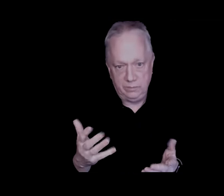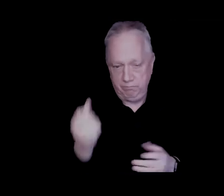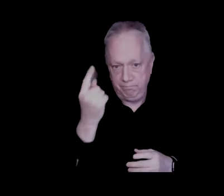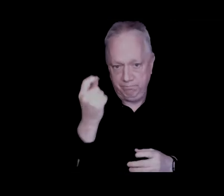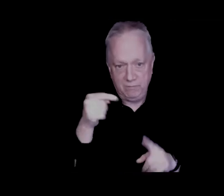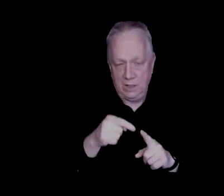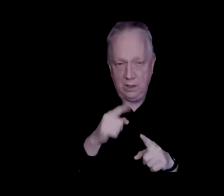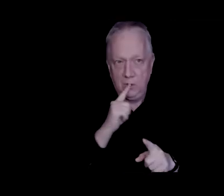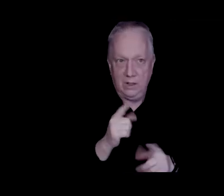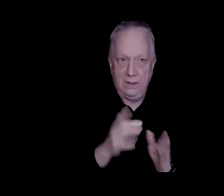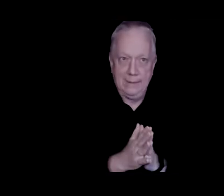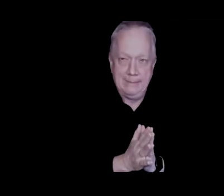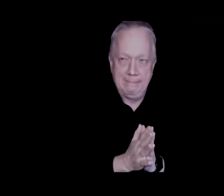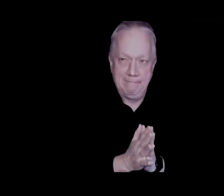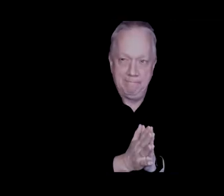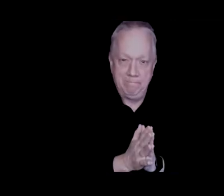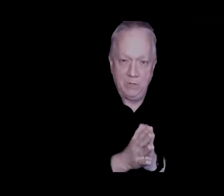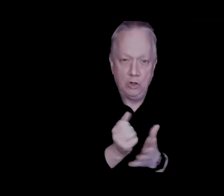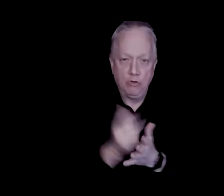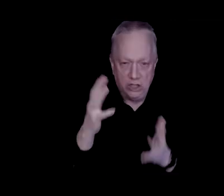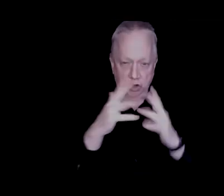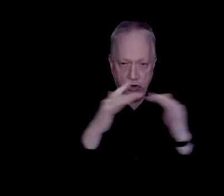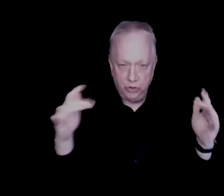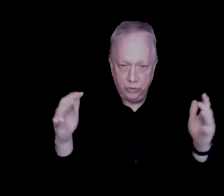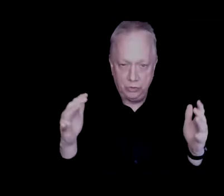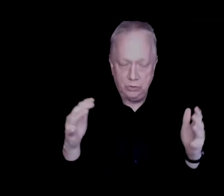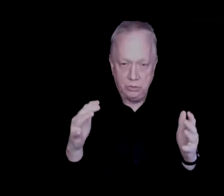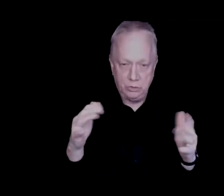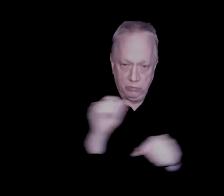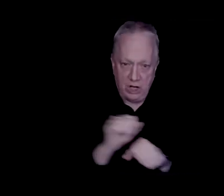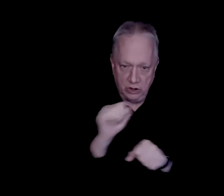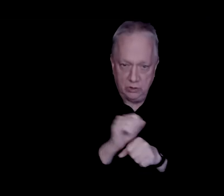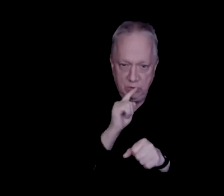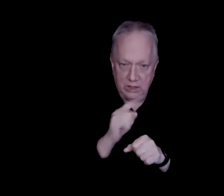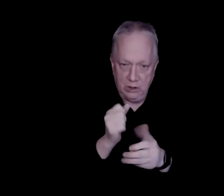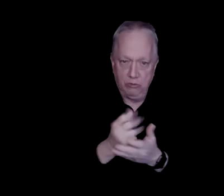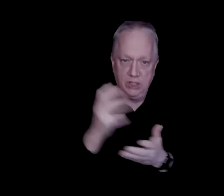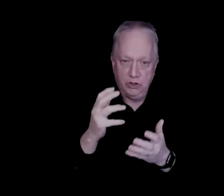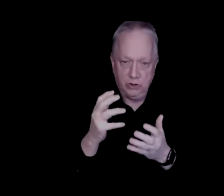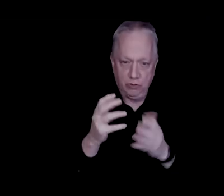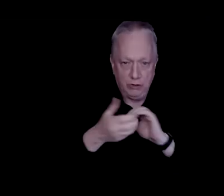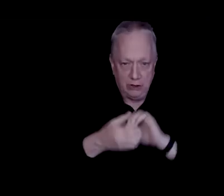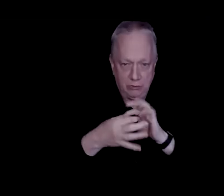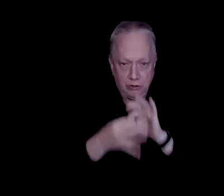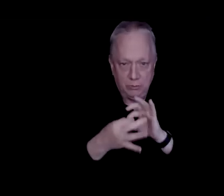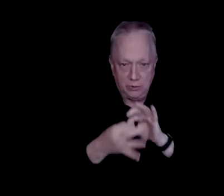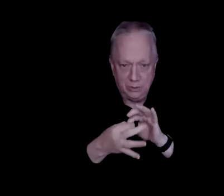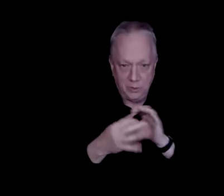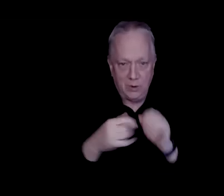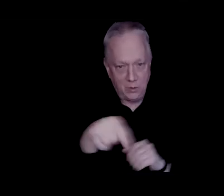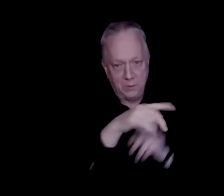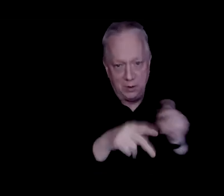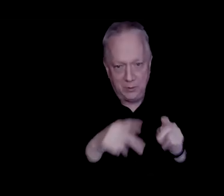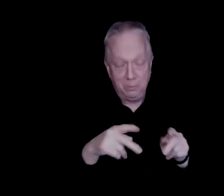It's very rich, this project. We create some very rich relationships with those people,